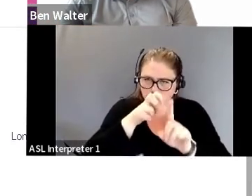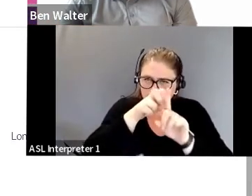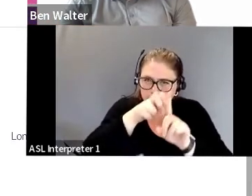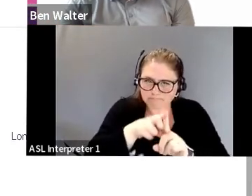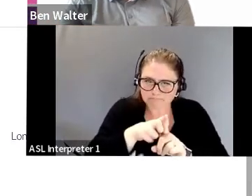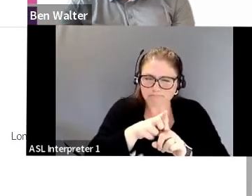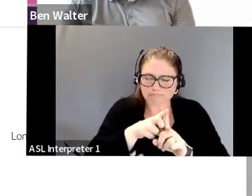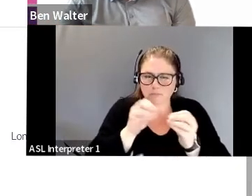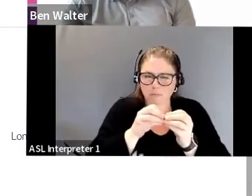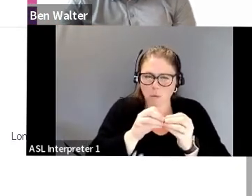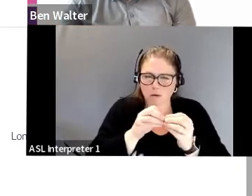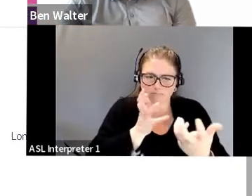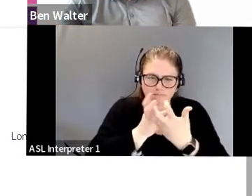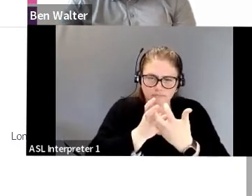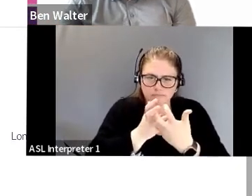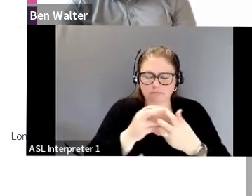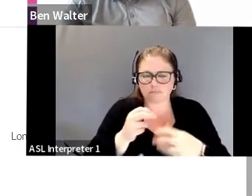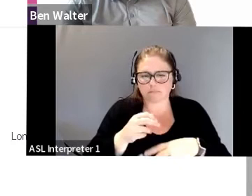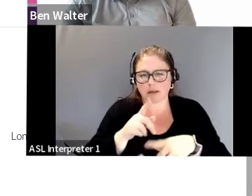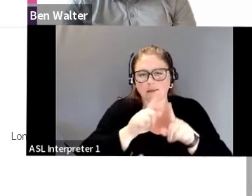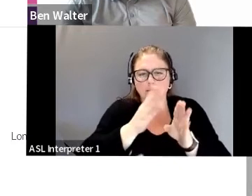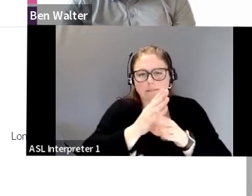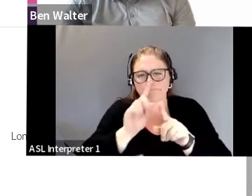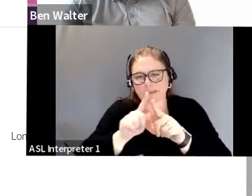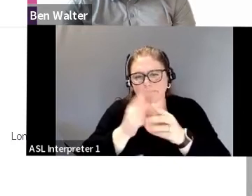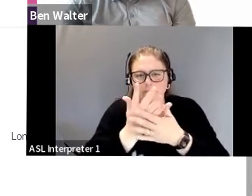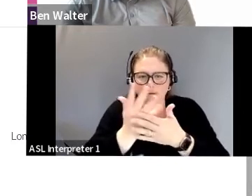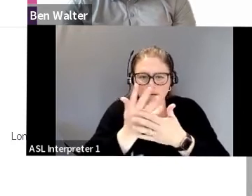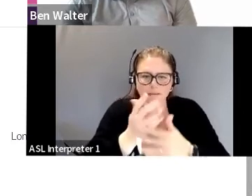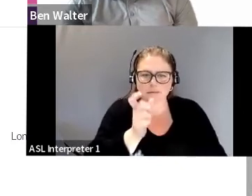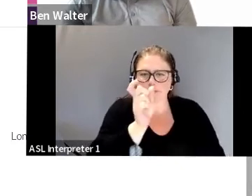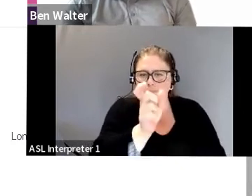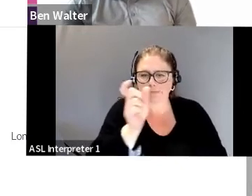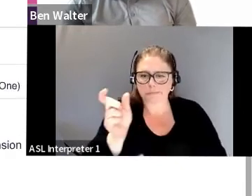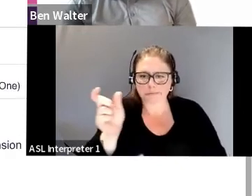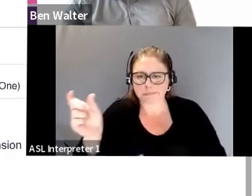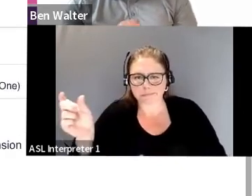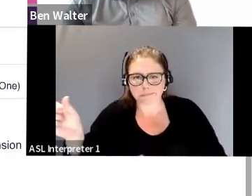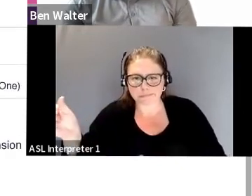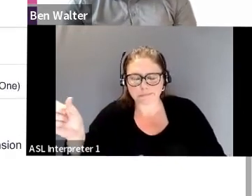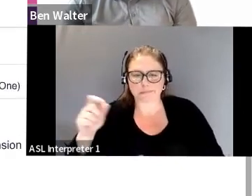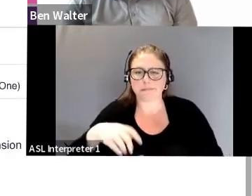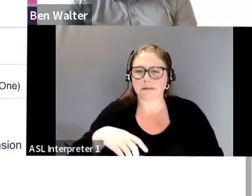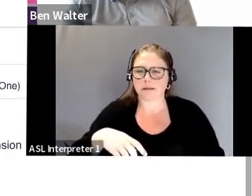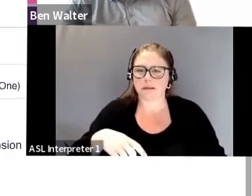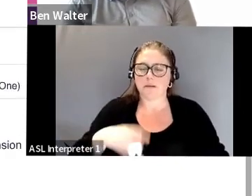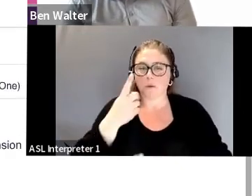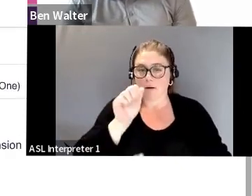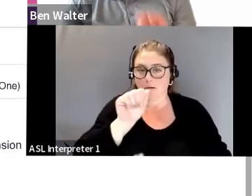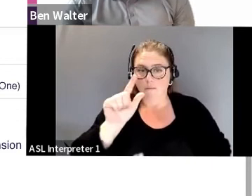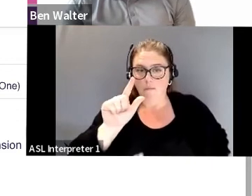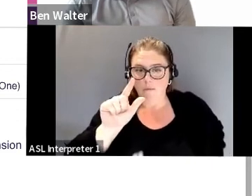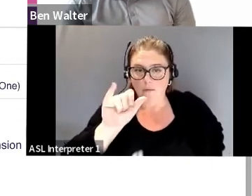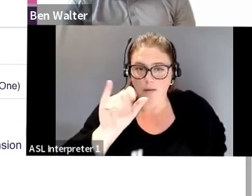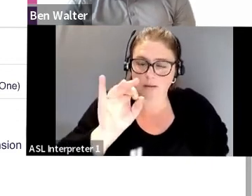sort filters, sort lowest highest, those types of things, application length. Now, the really good stuff is in the all filters tab.